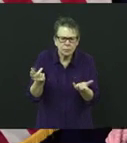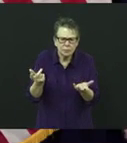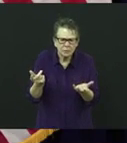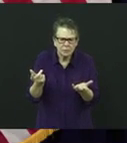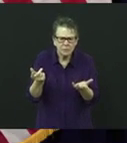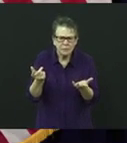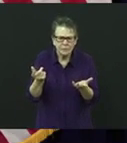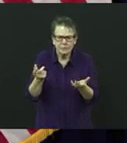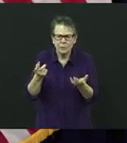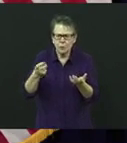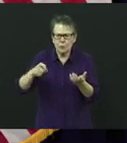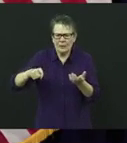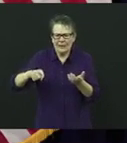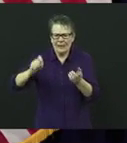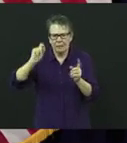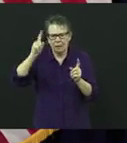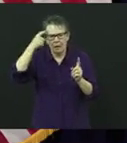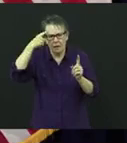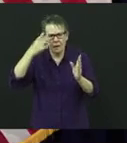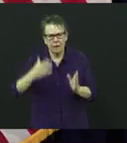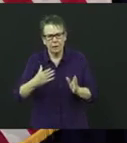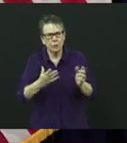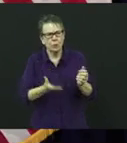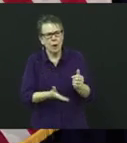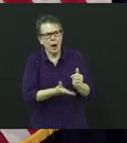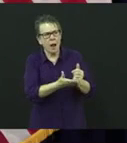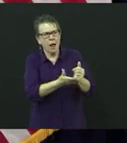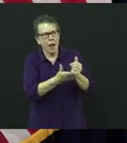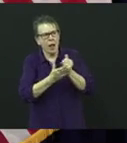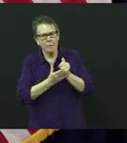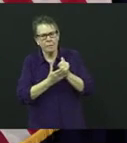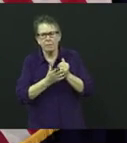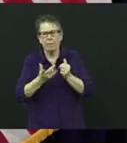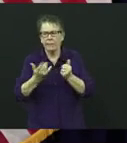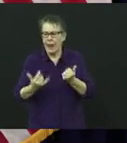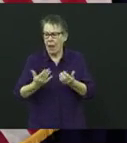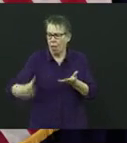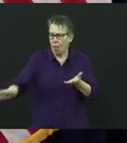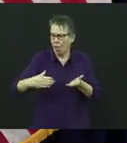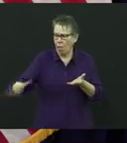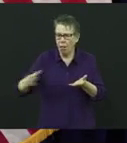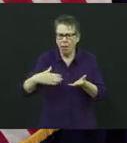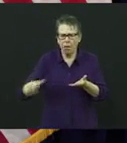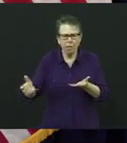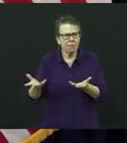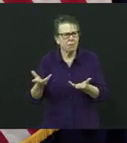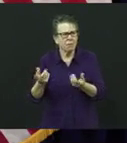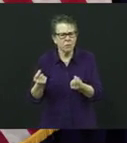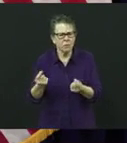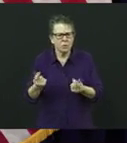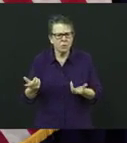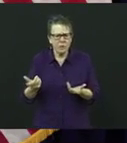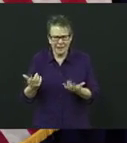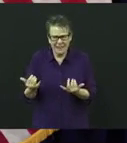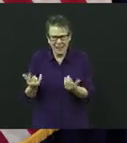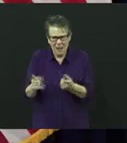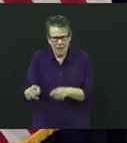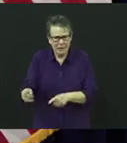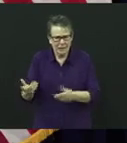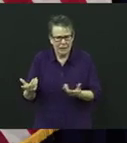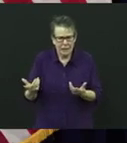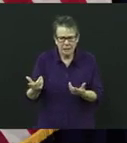And so we spent a lot of time talking to Congresswoman Bonnie Watson-Coleman about this the other day. And Judy may want to add in some